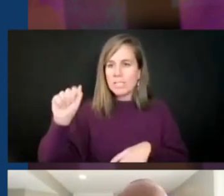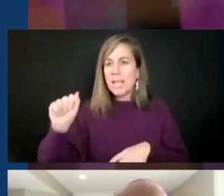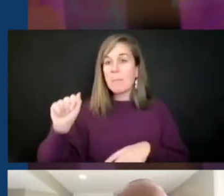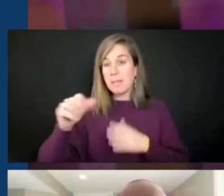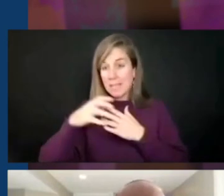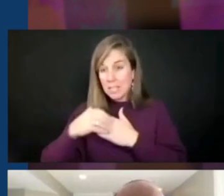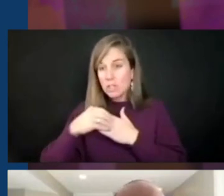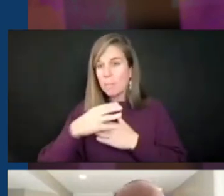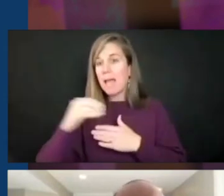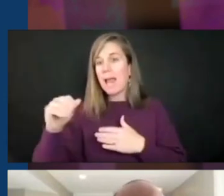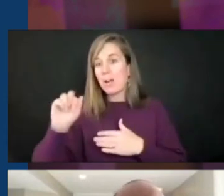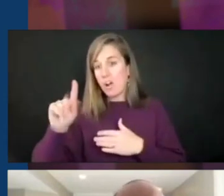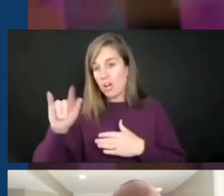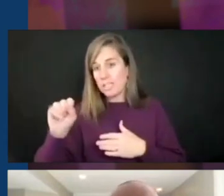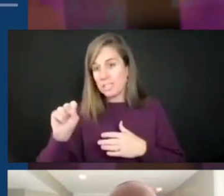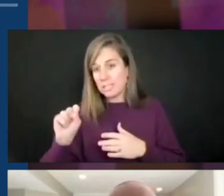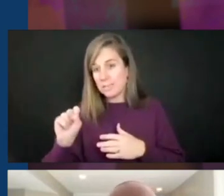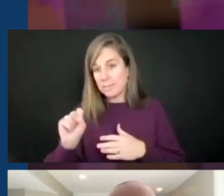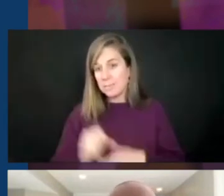leaders.